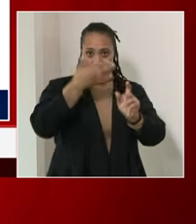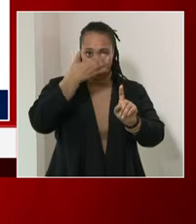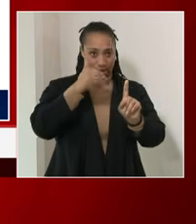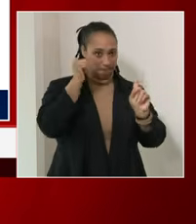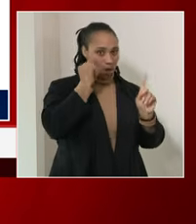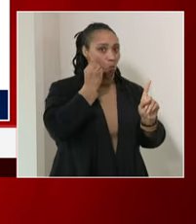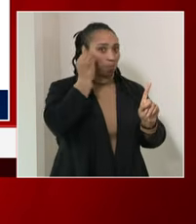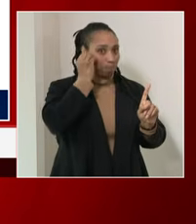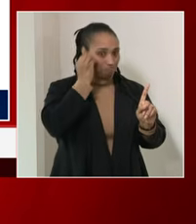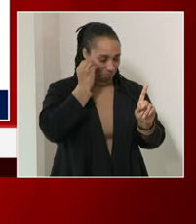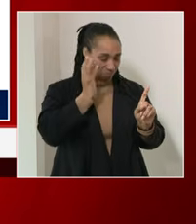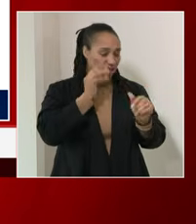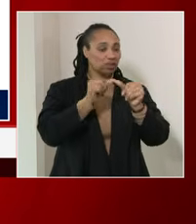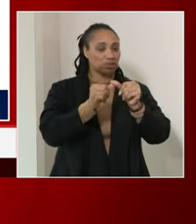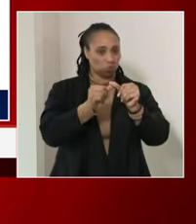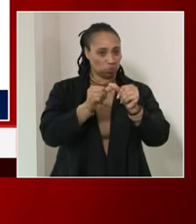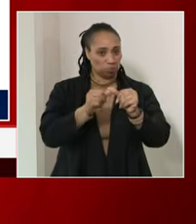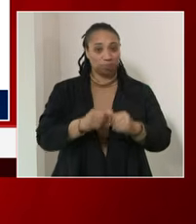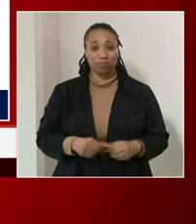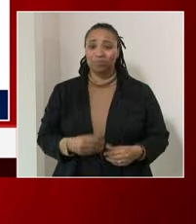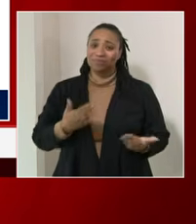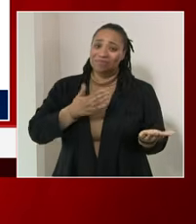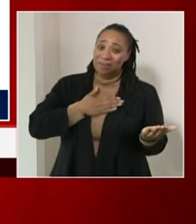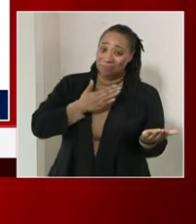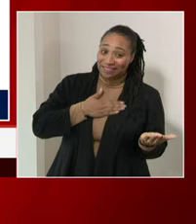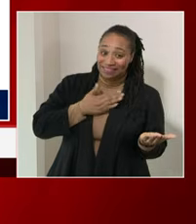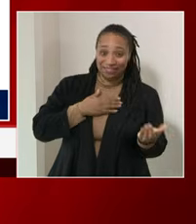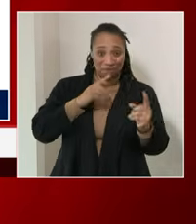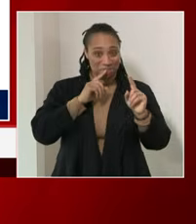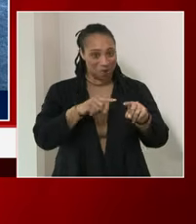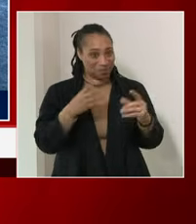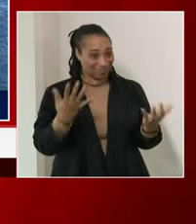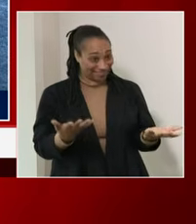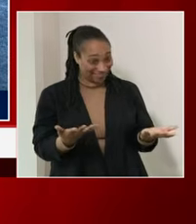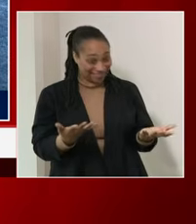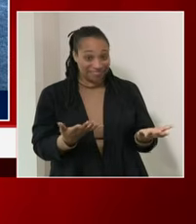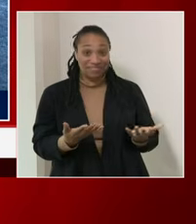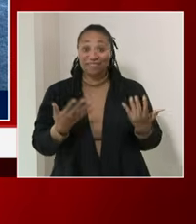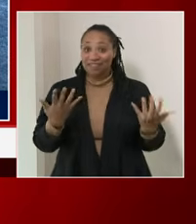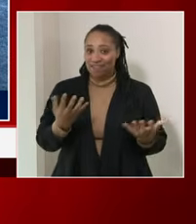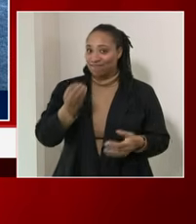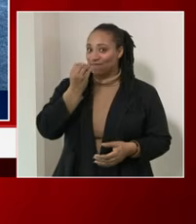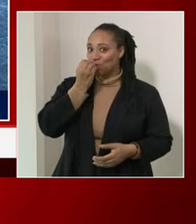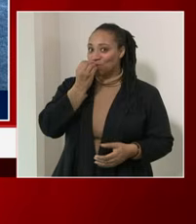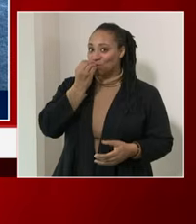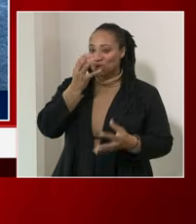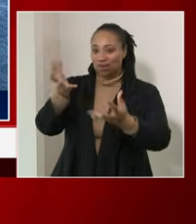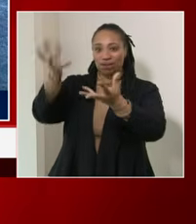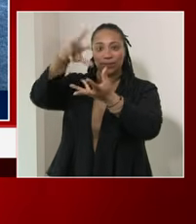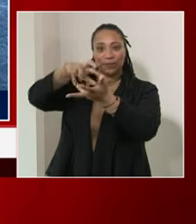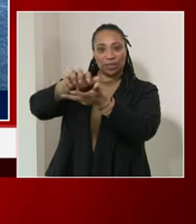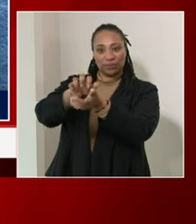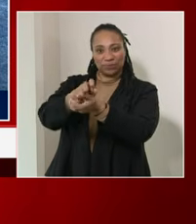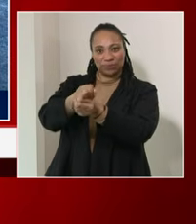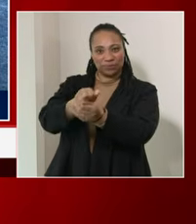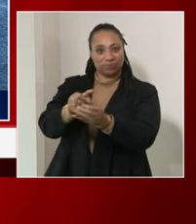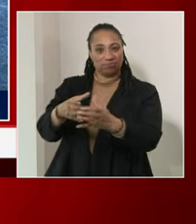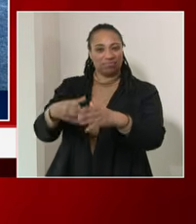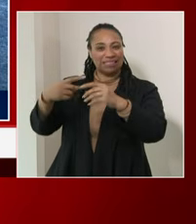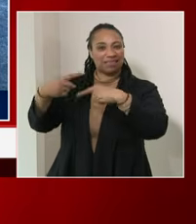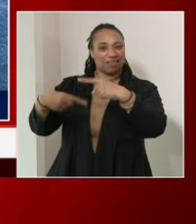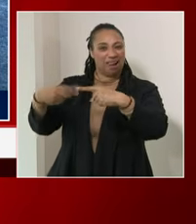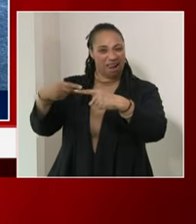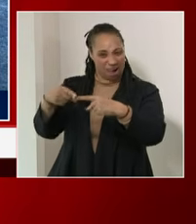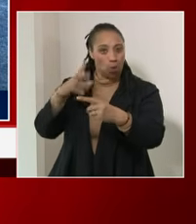to report that based on the snow team's work on the roadways, compost collection has resumed on